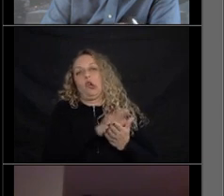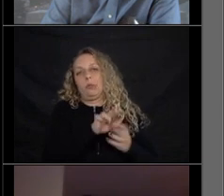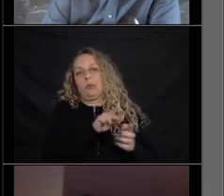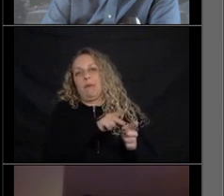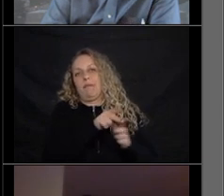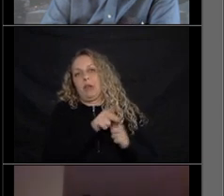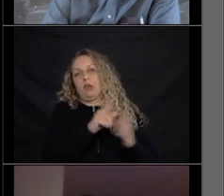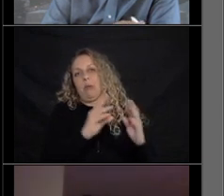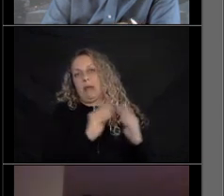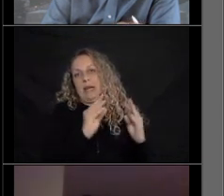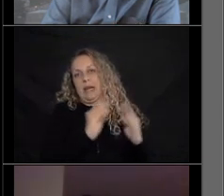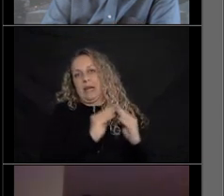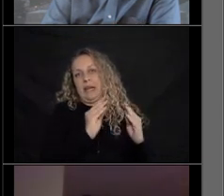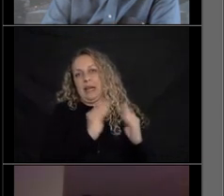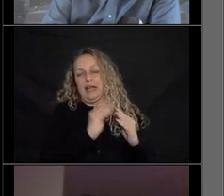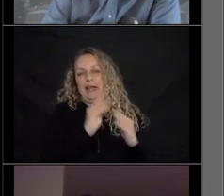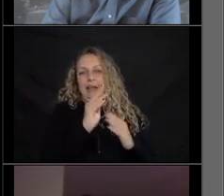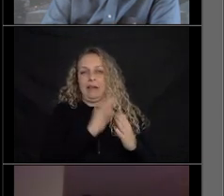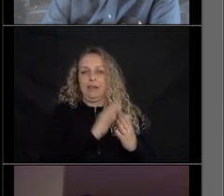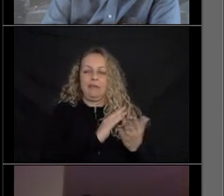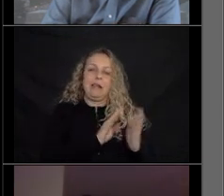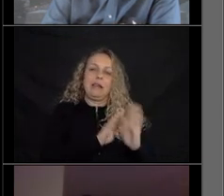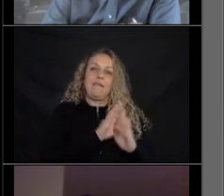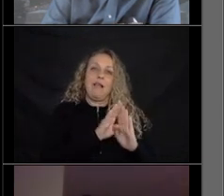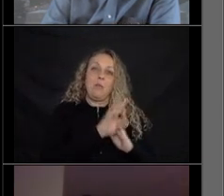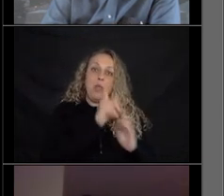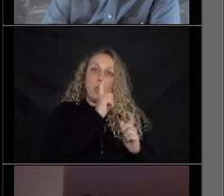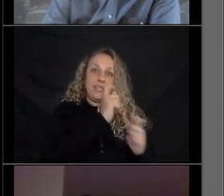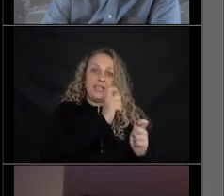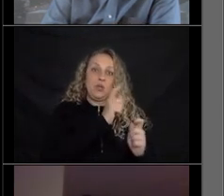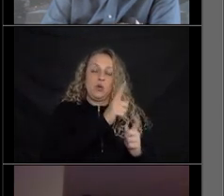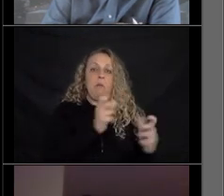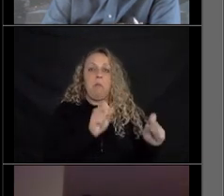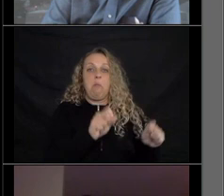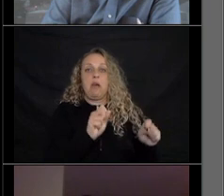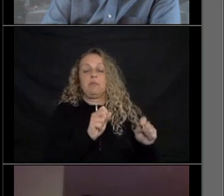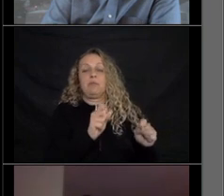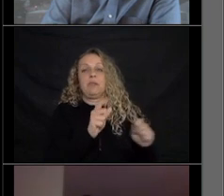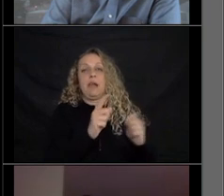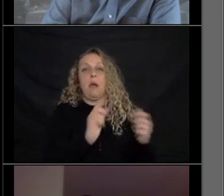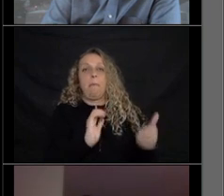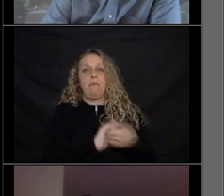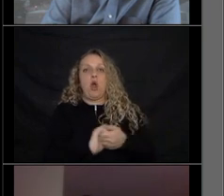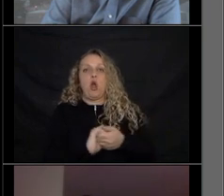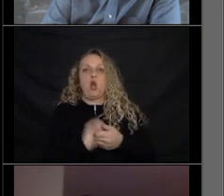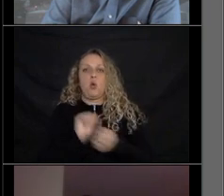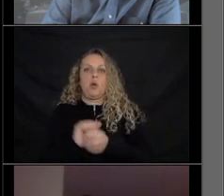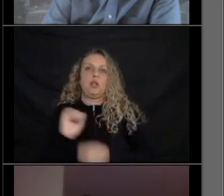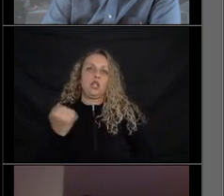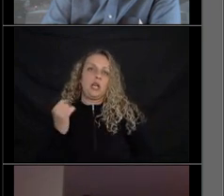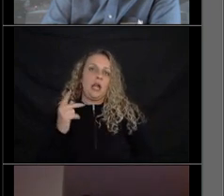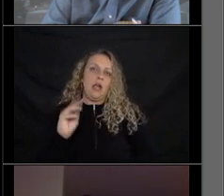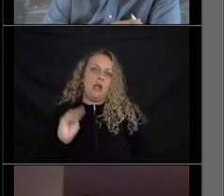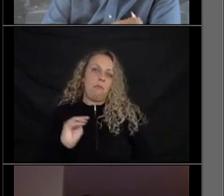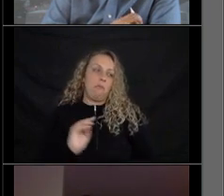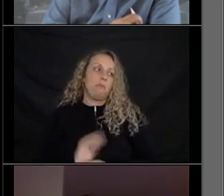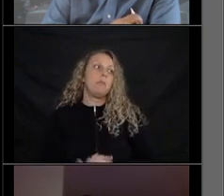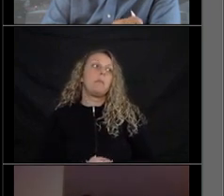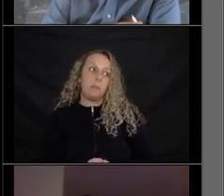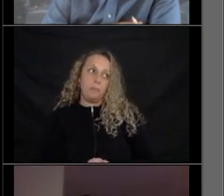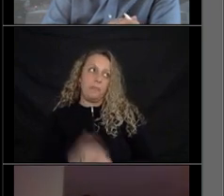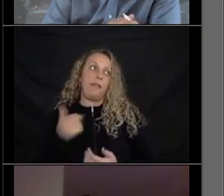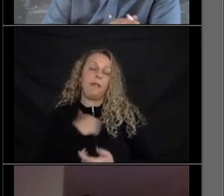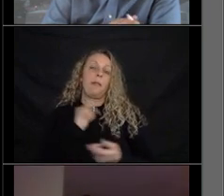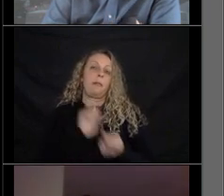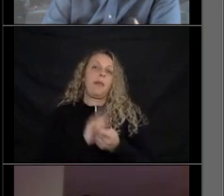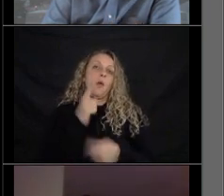courtesy meeting with a developer that was interested that in possibly partnering, I think, with JKM. And we've met